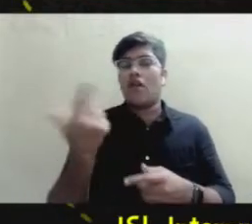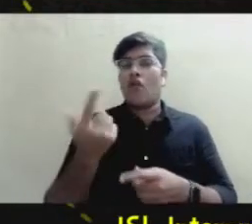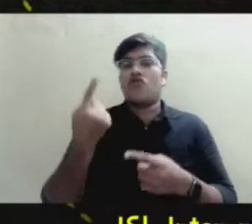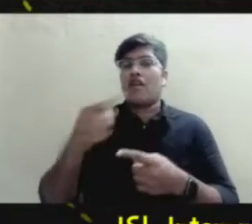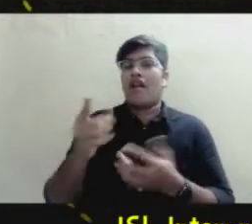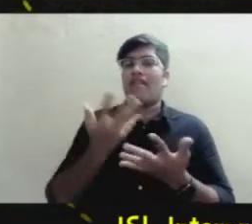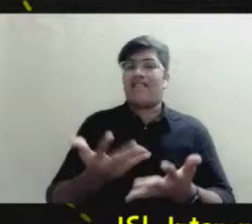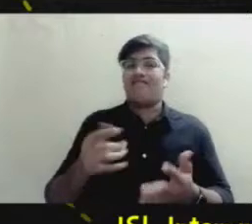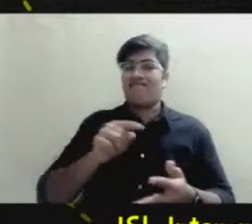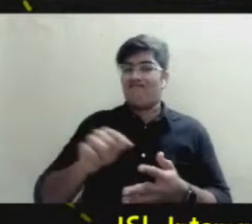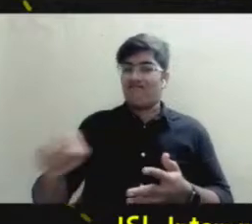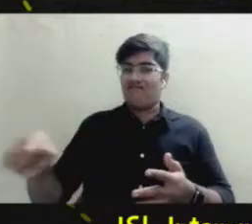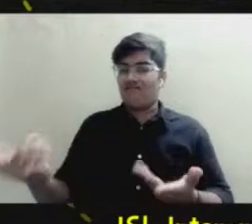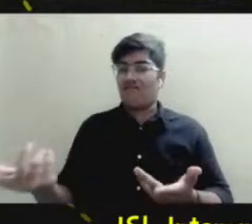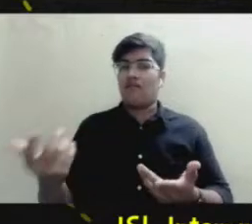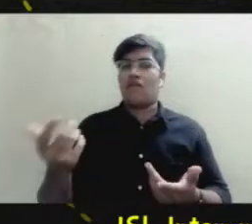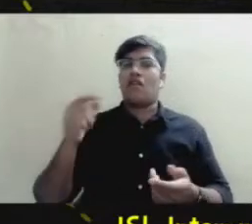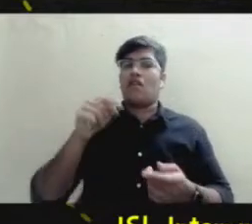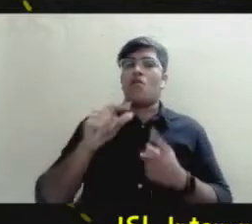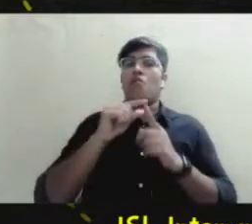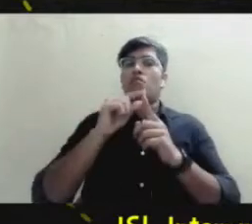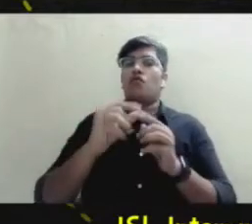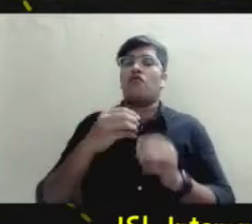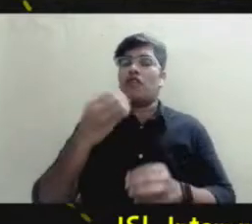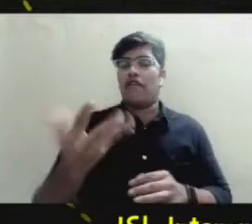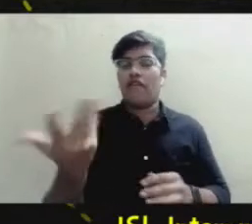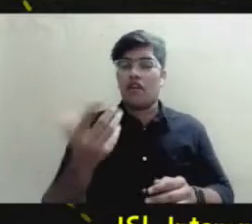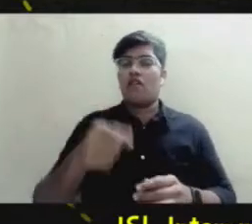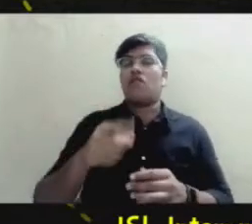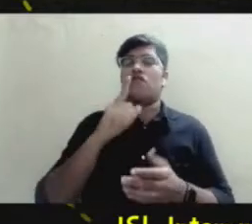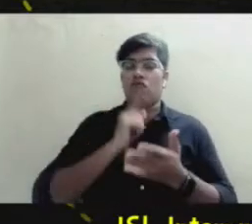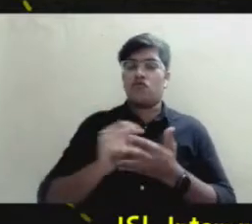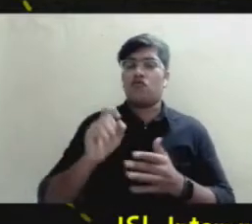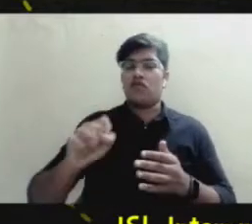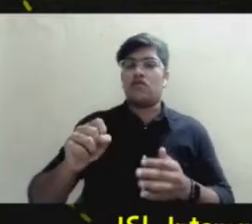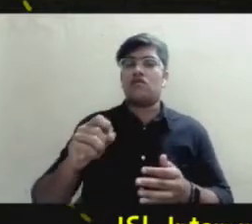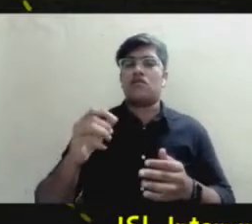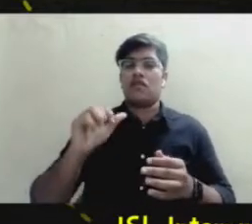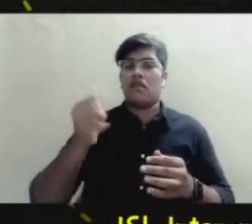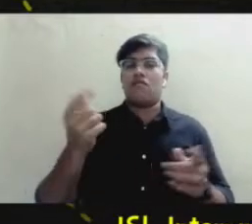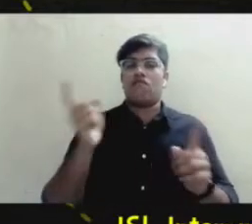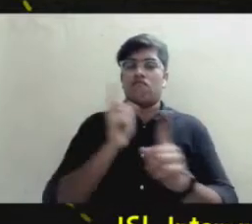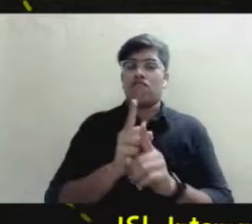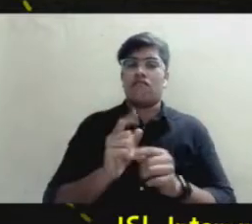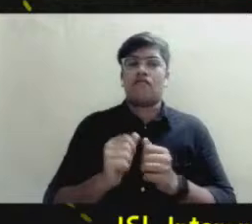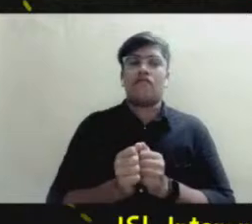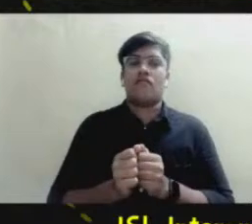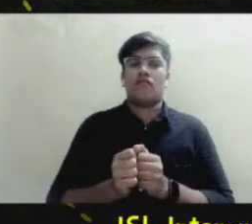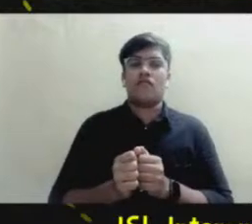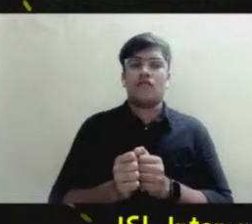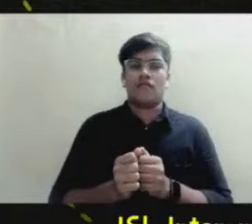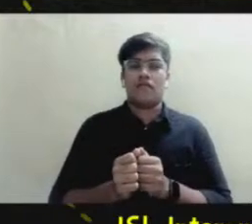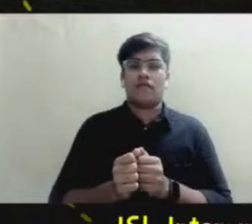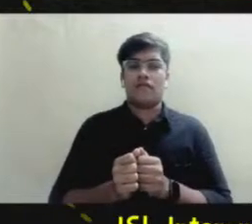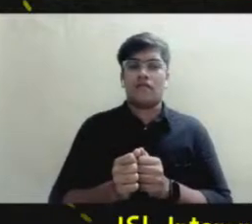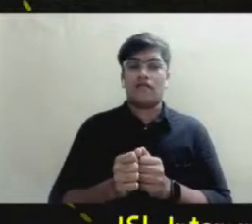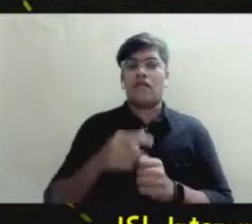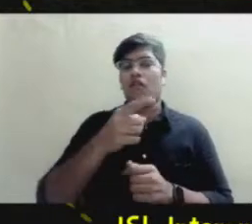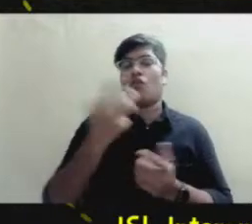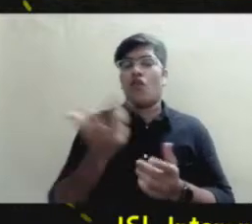prove that it's worth taking them seriously. Whereas actually what you have described in the course of this conversation is a kind